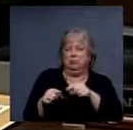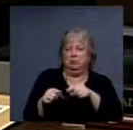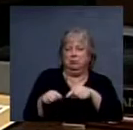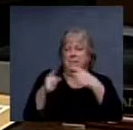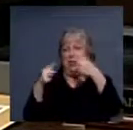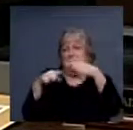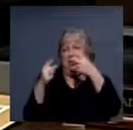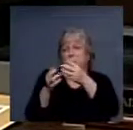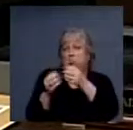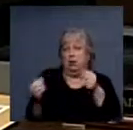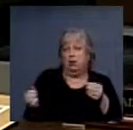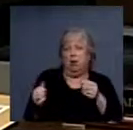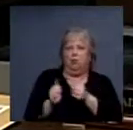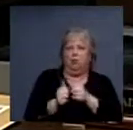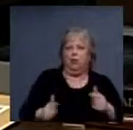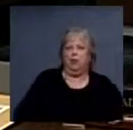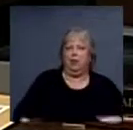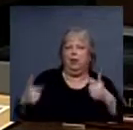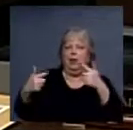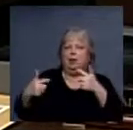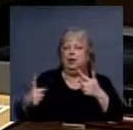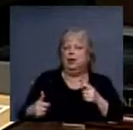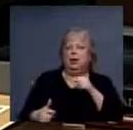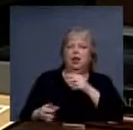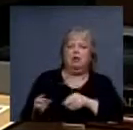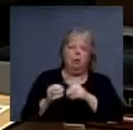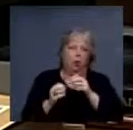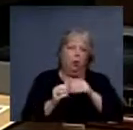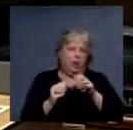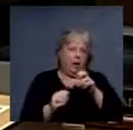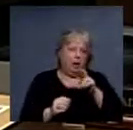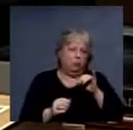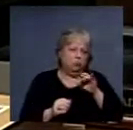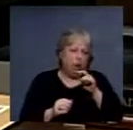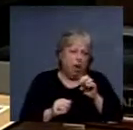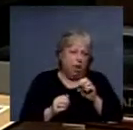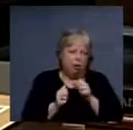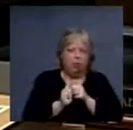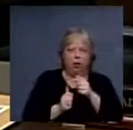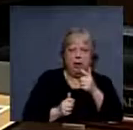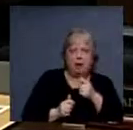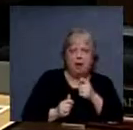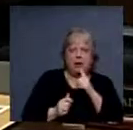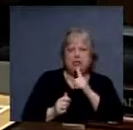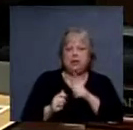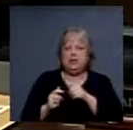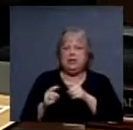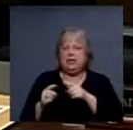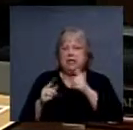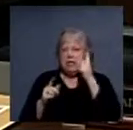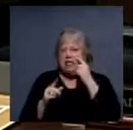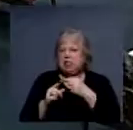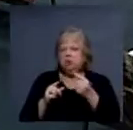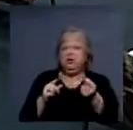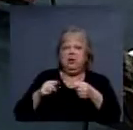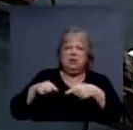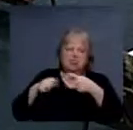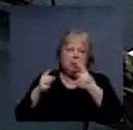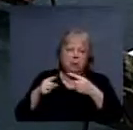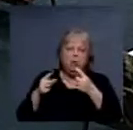it's more than just the crime with guns. It's resolving disputes with guns that we've got to deal with.